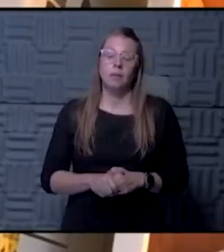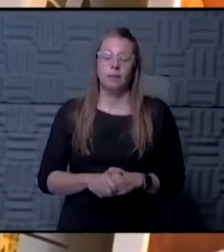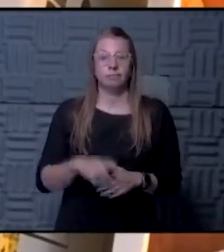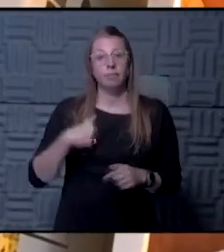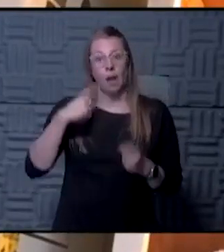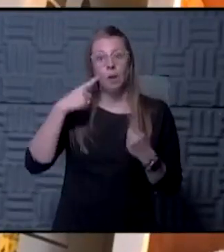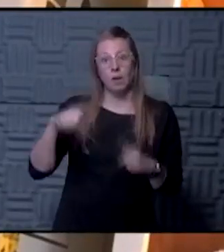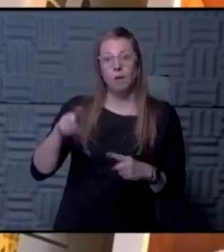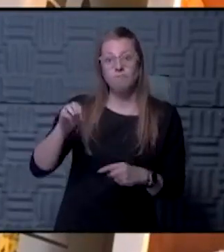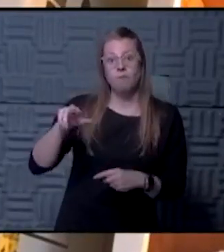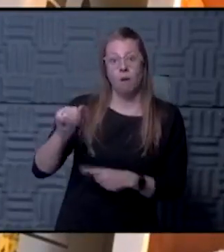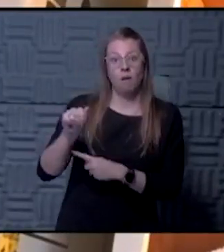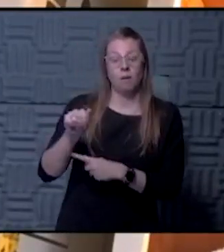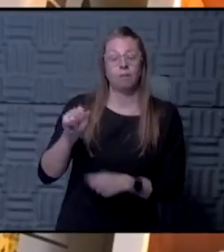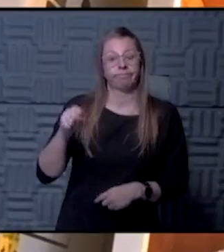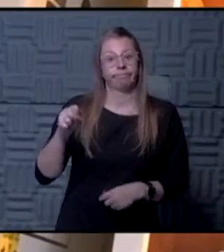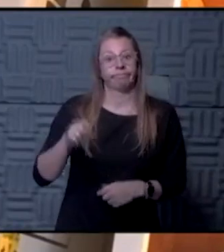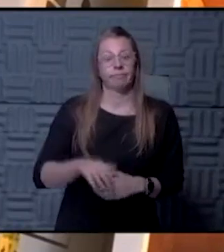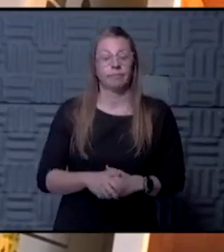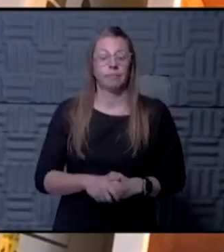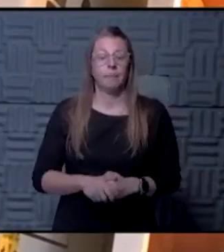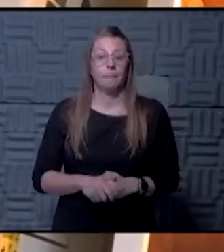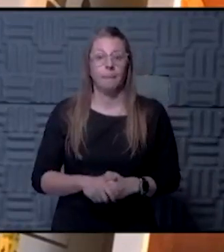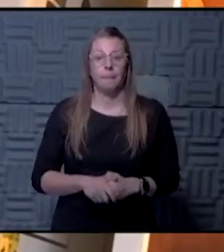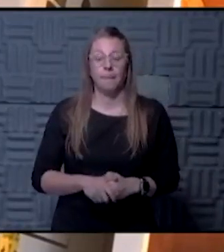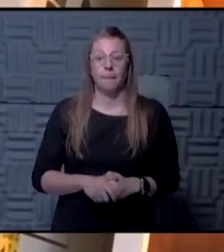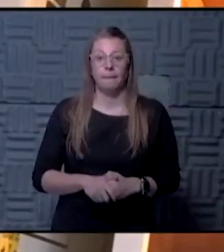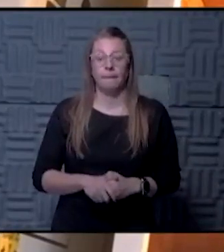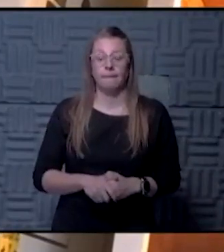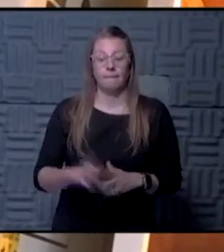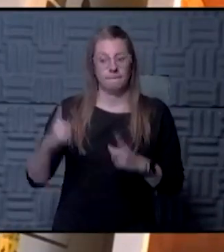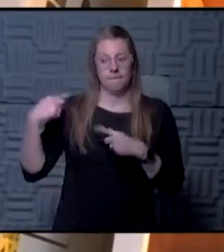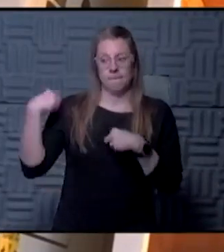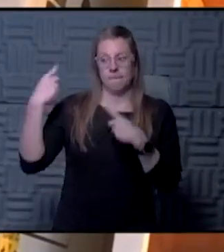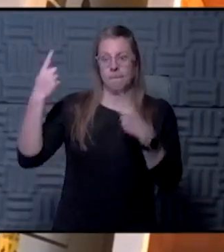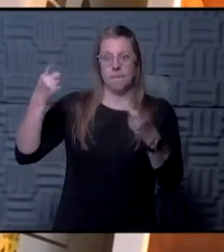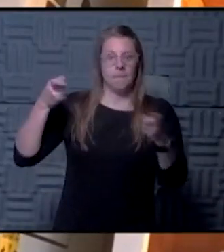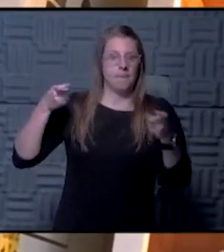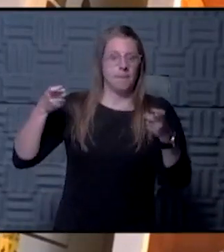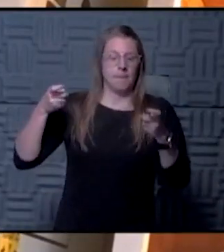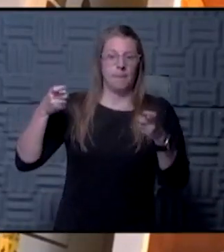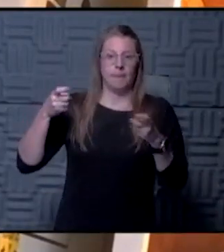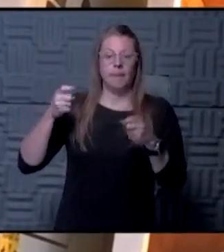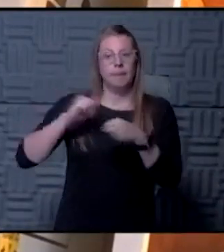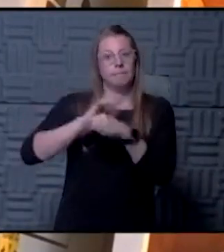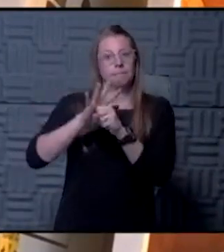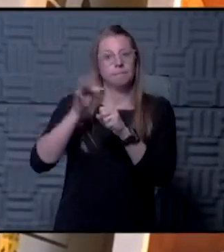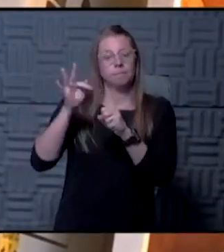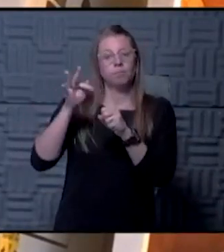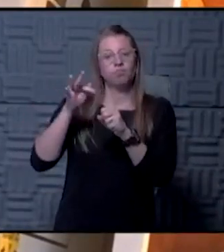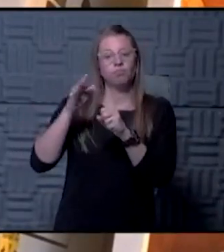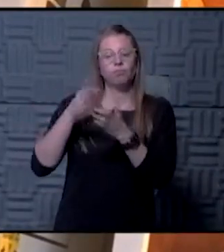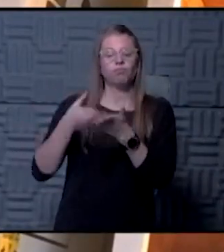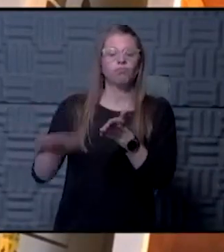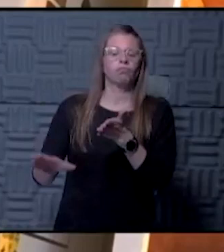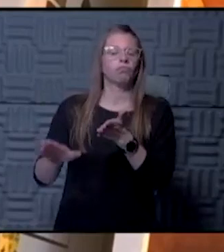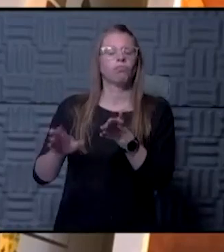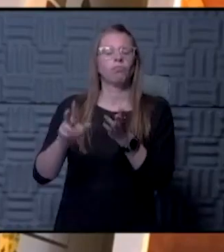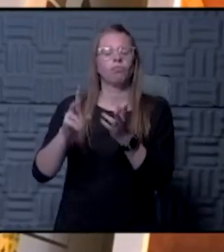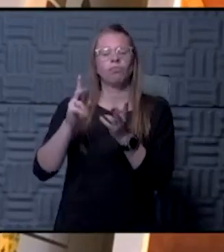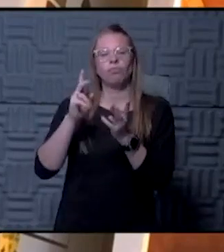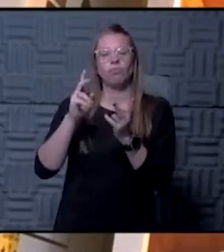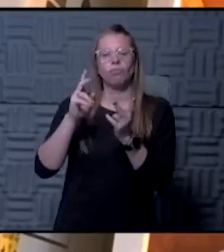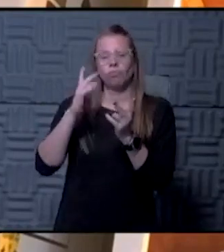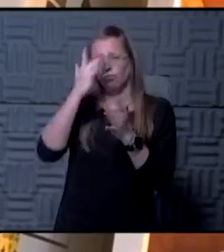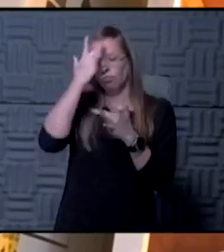agree with Maura. It's as long as we've been dealing with this, it's easy to play it off as out of sight, out of mind kind of